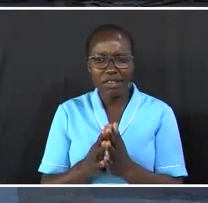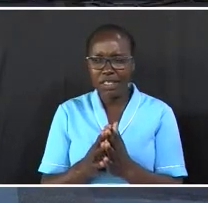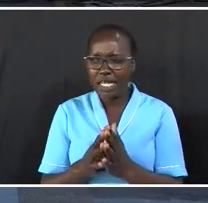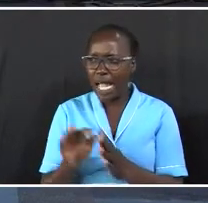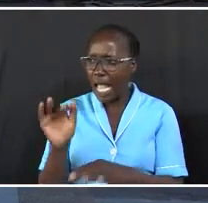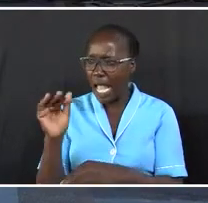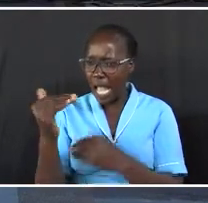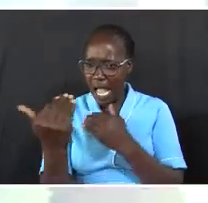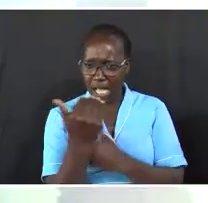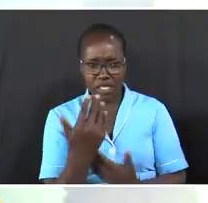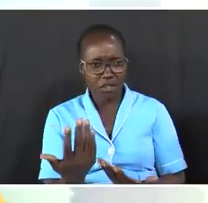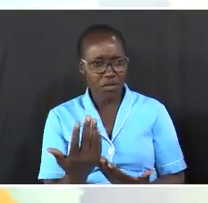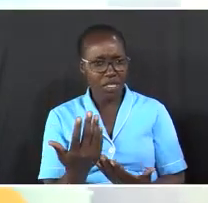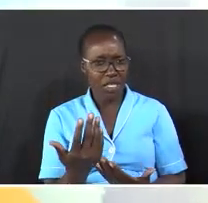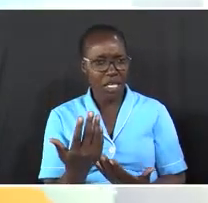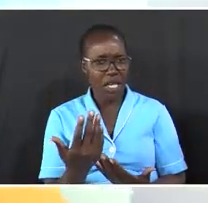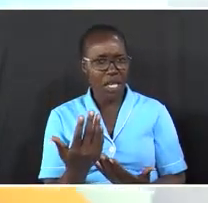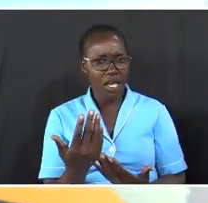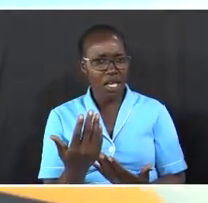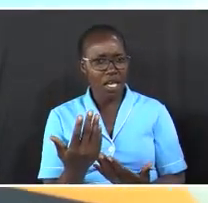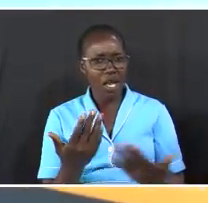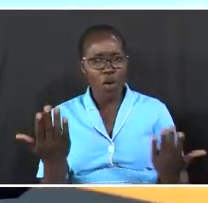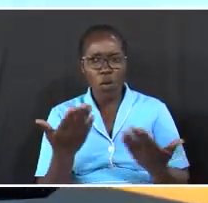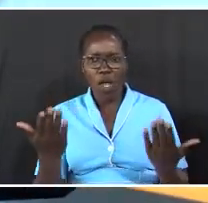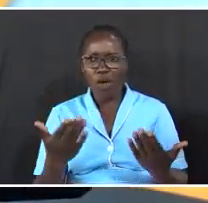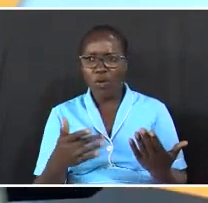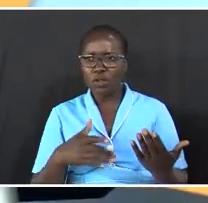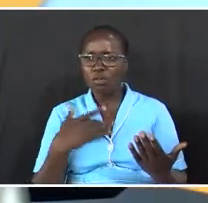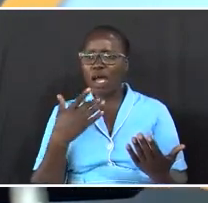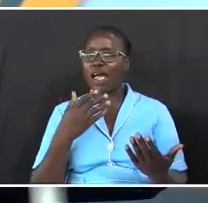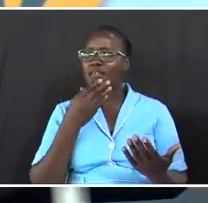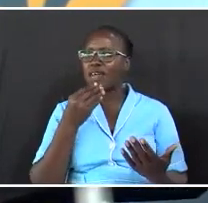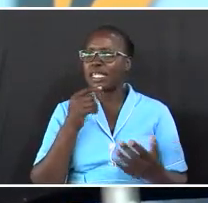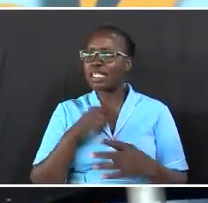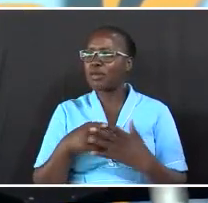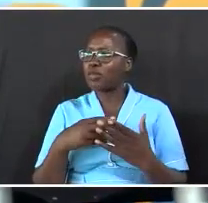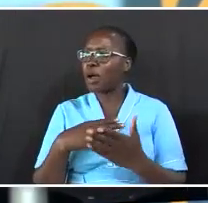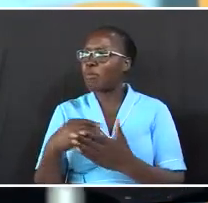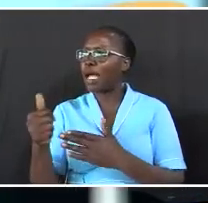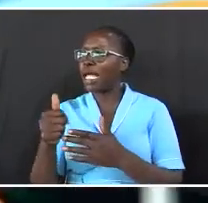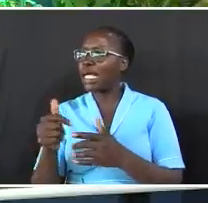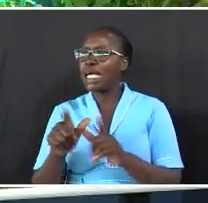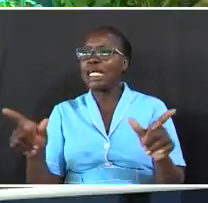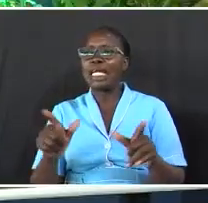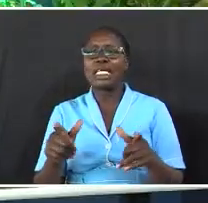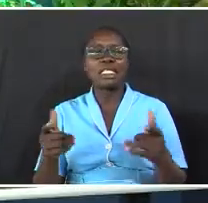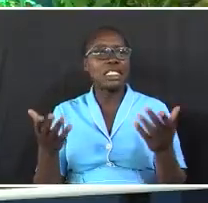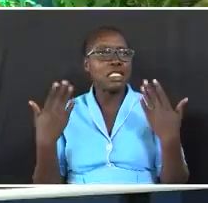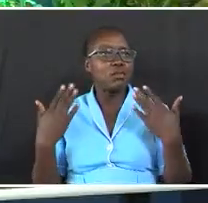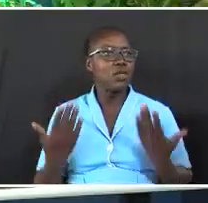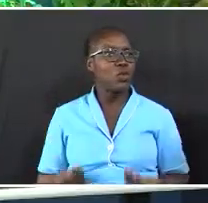And she asked me, hey, where was my father when they were buying this land in Mebli?